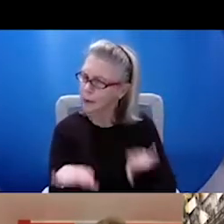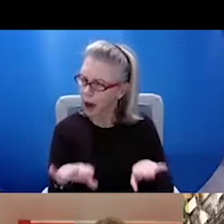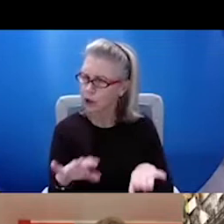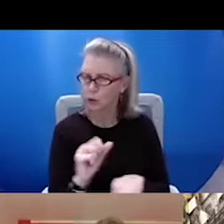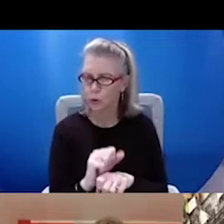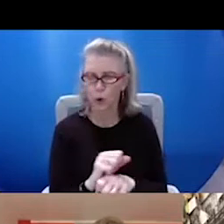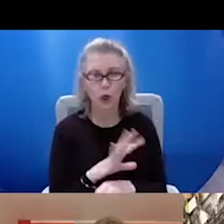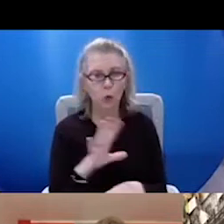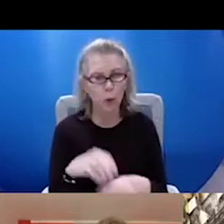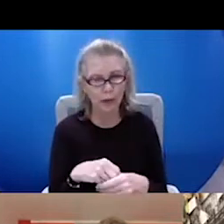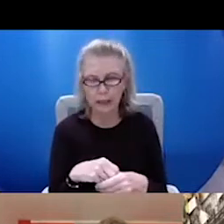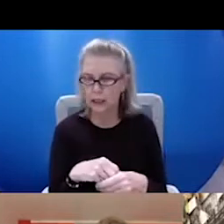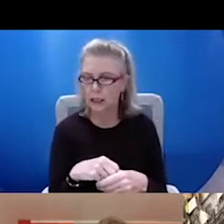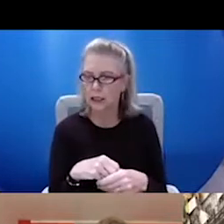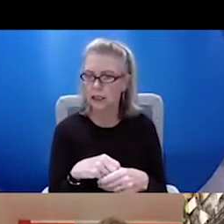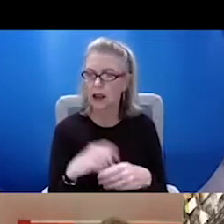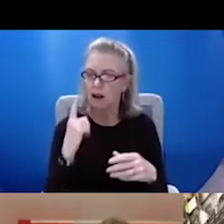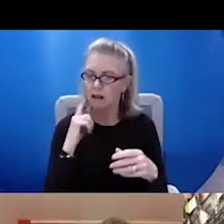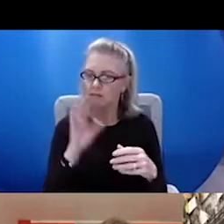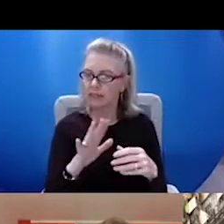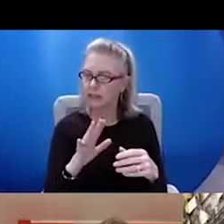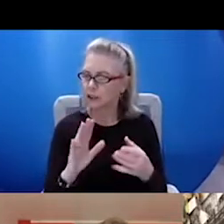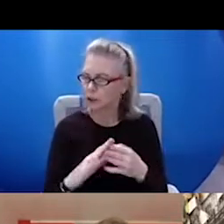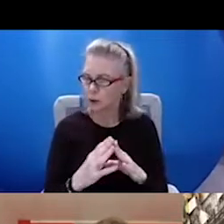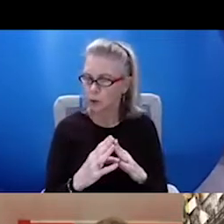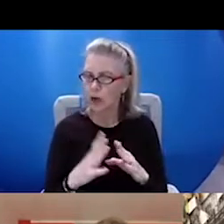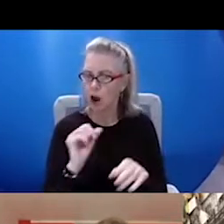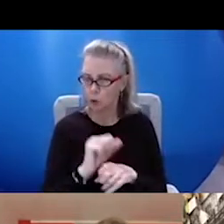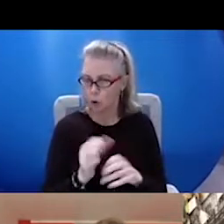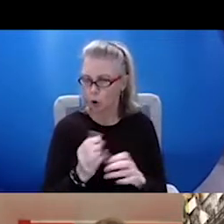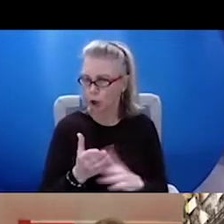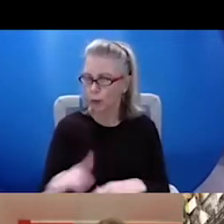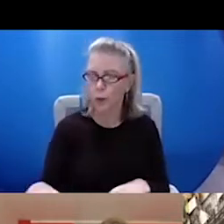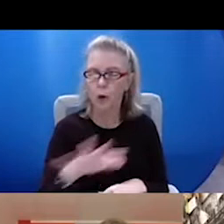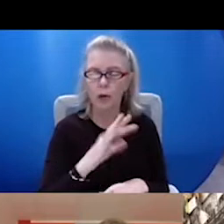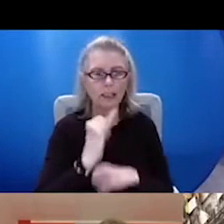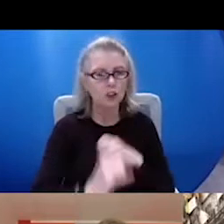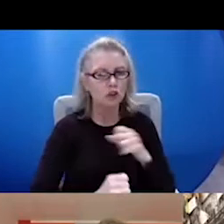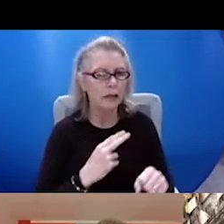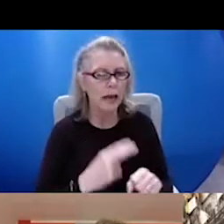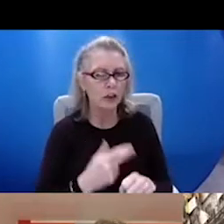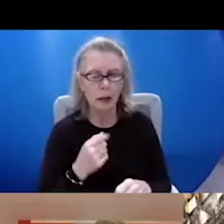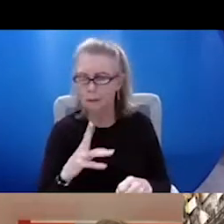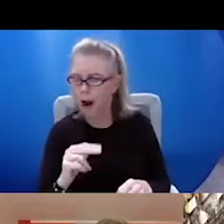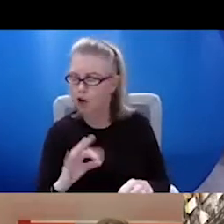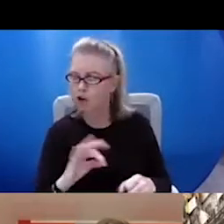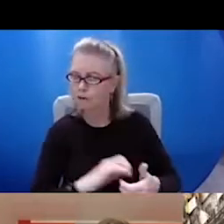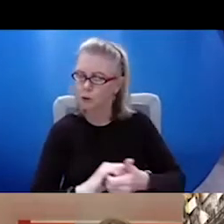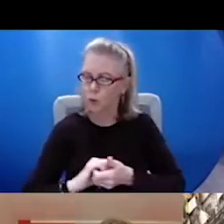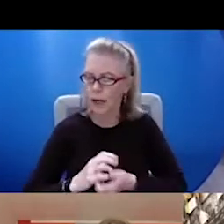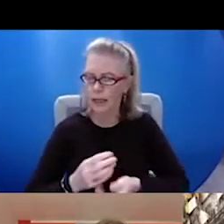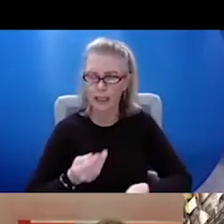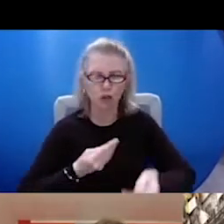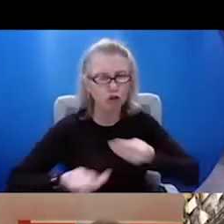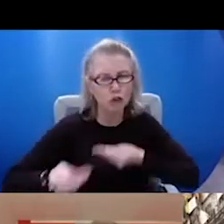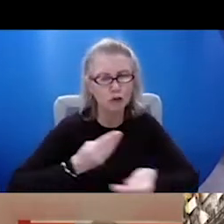within, so for its direct communities, and a working throughout in international patterns of solidarities and exchange.